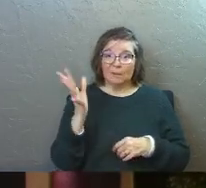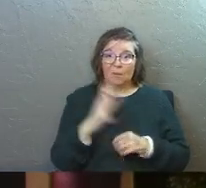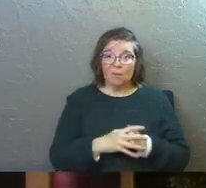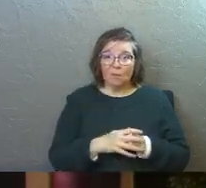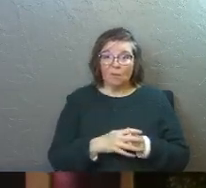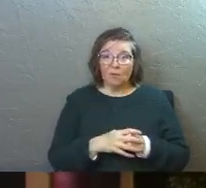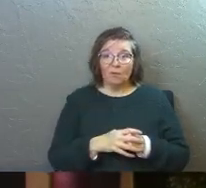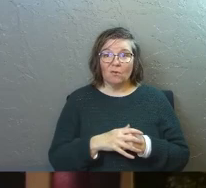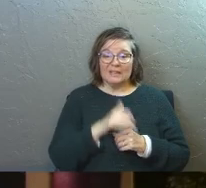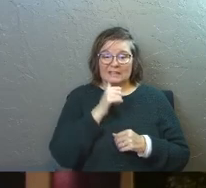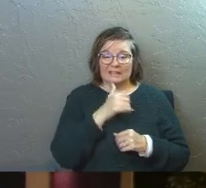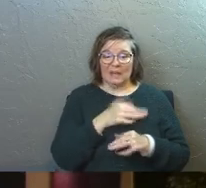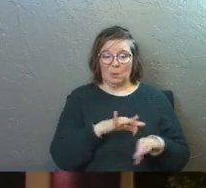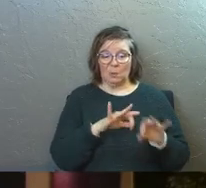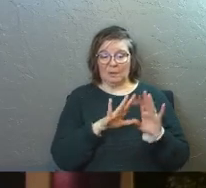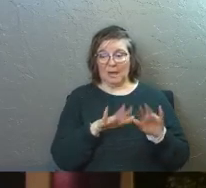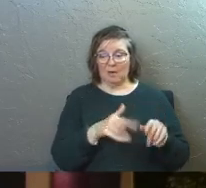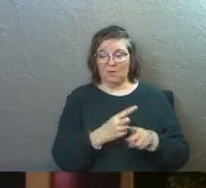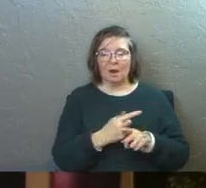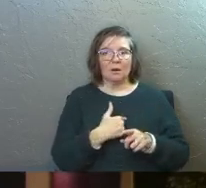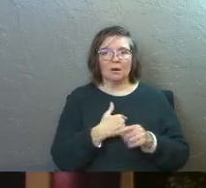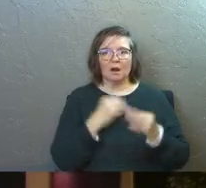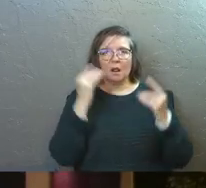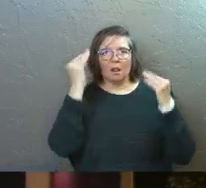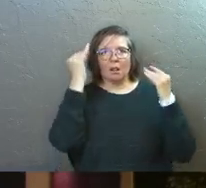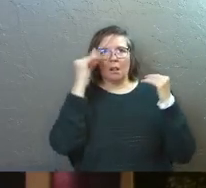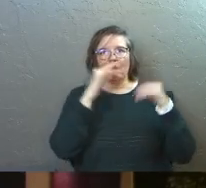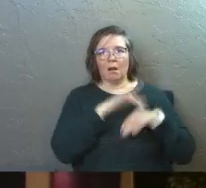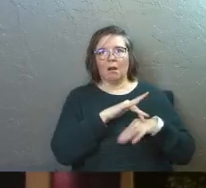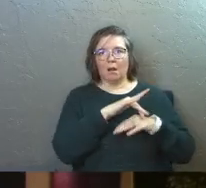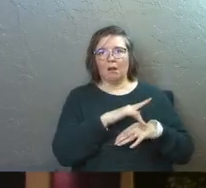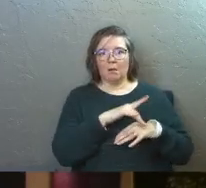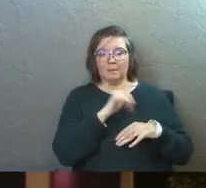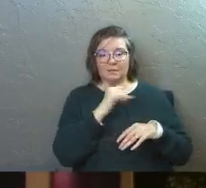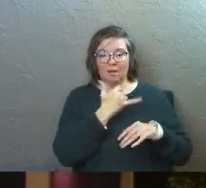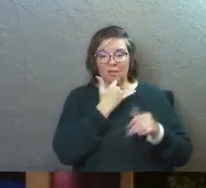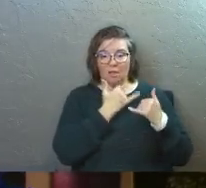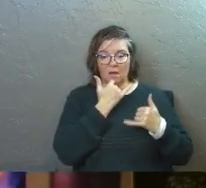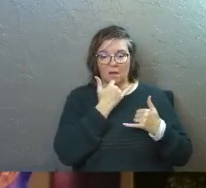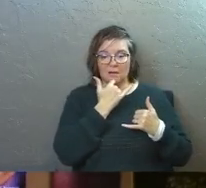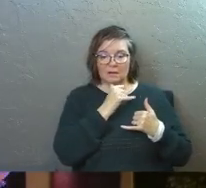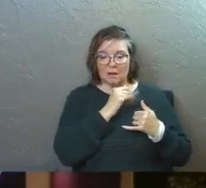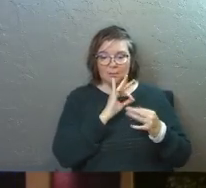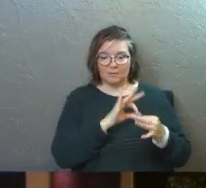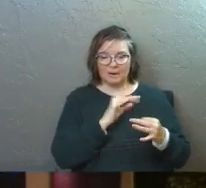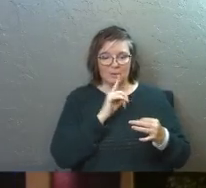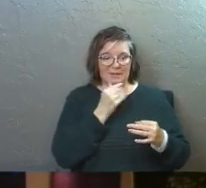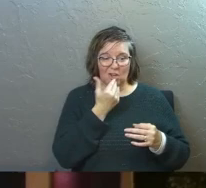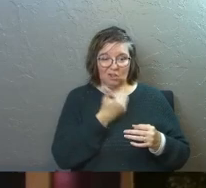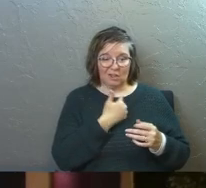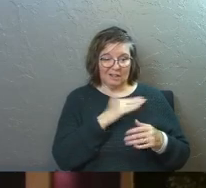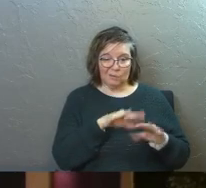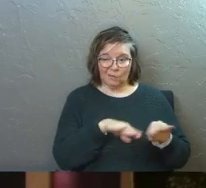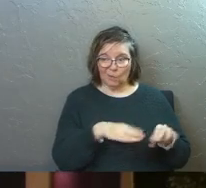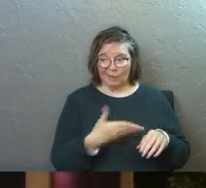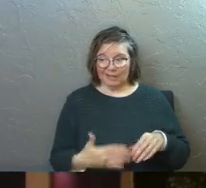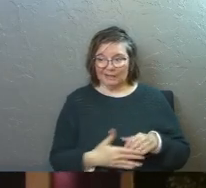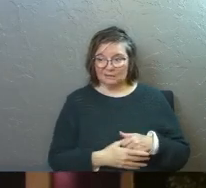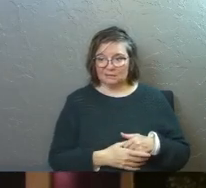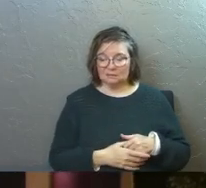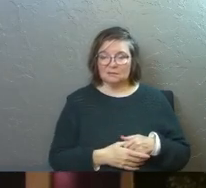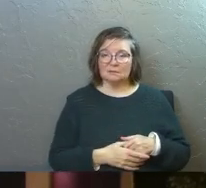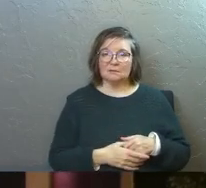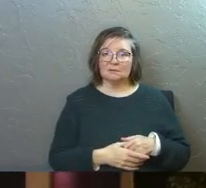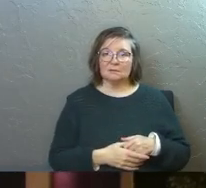terrible. Not worried they'd be in a house, right? And just like hated on the floor because of all the imperfections and was like, I'm really not good at this whole flooring thing.